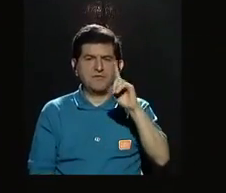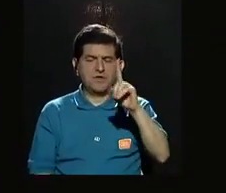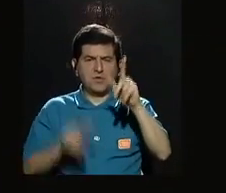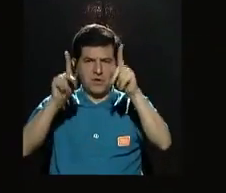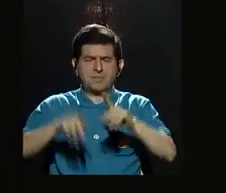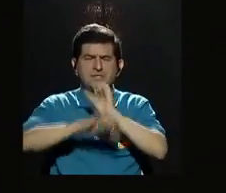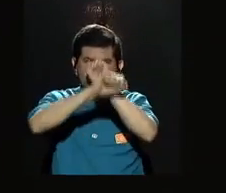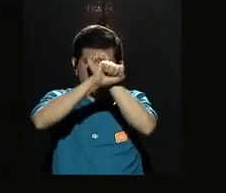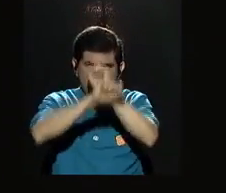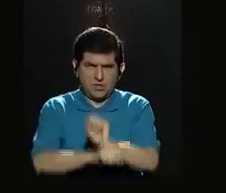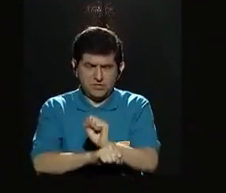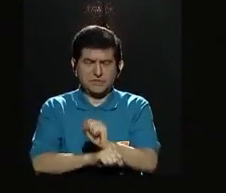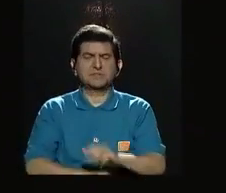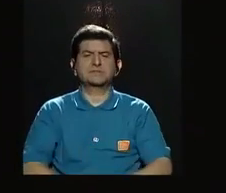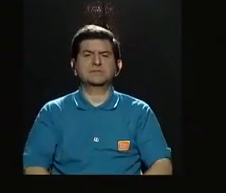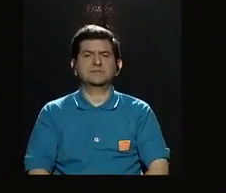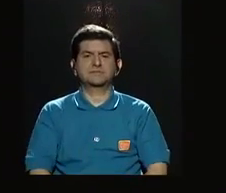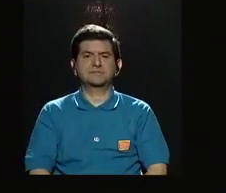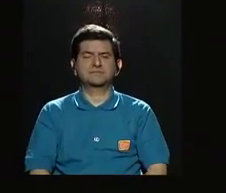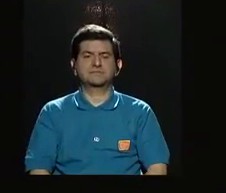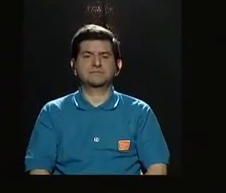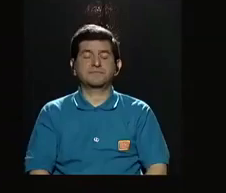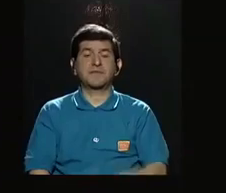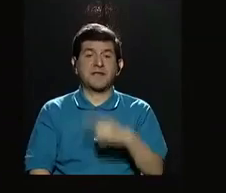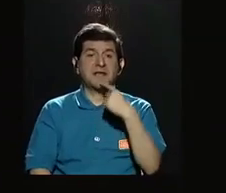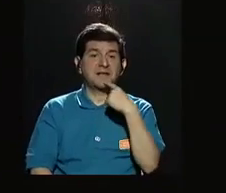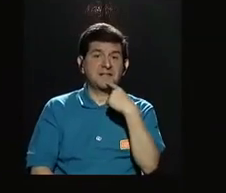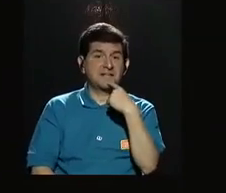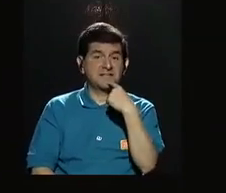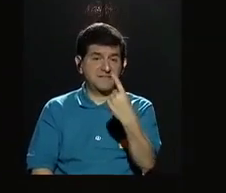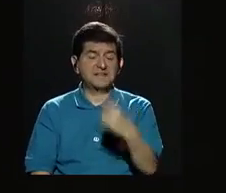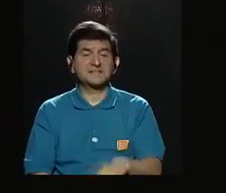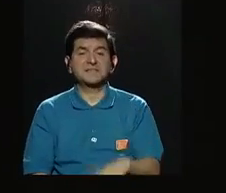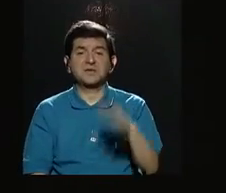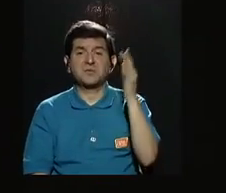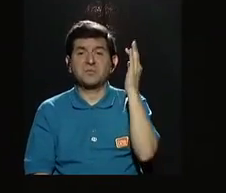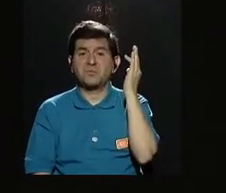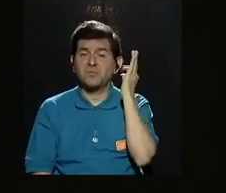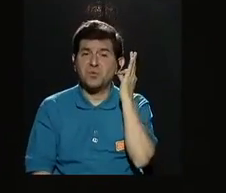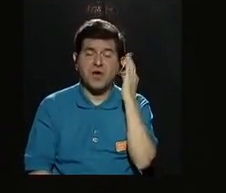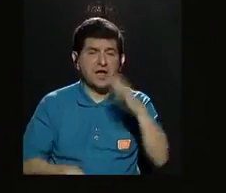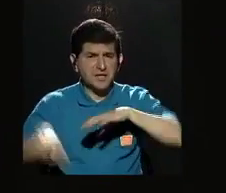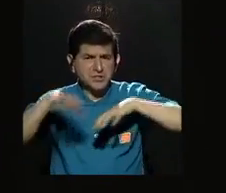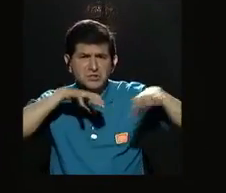Temer, it was said that Black women's movements